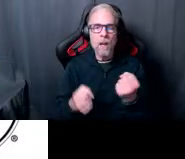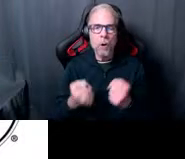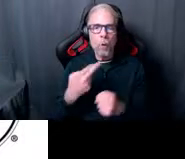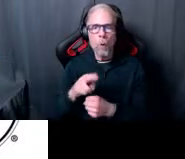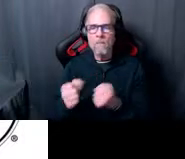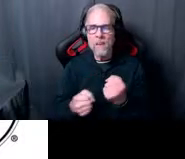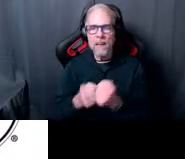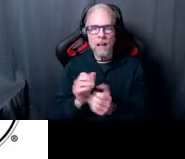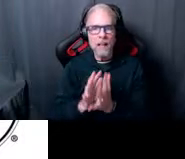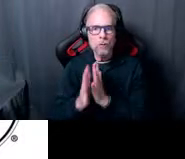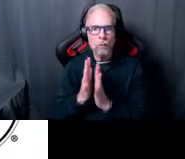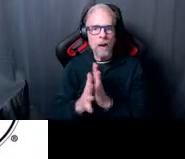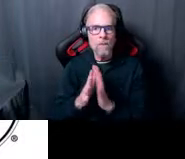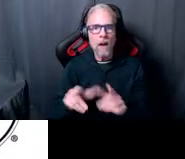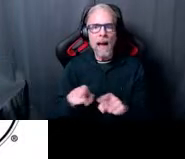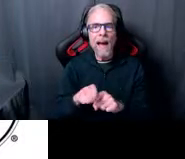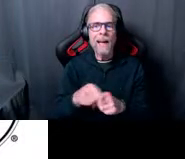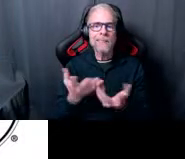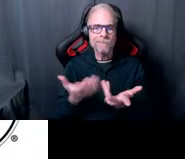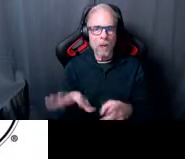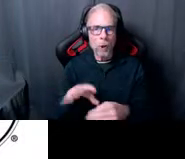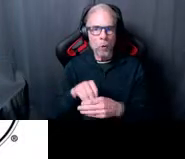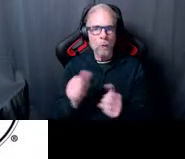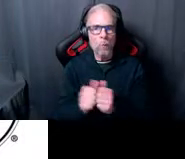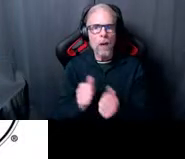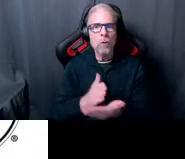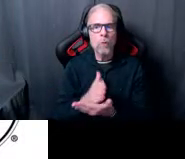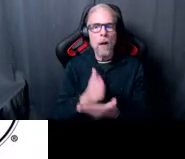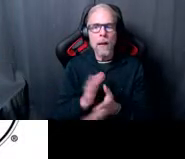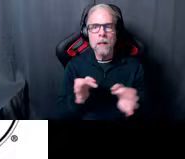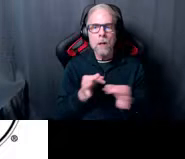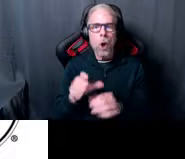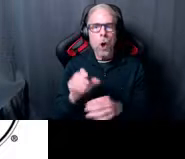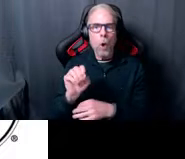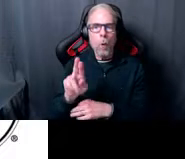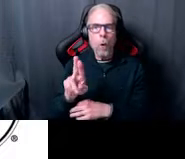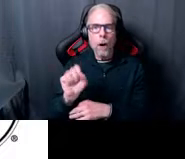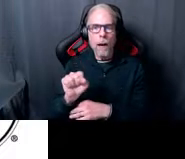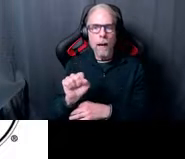traffic as a matter of right, as described in ORS